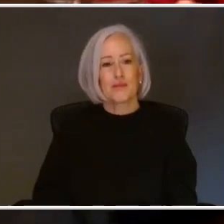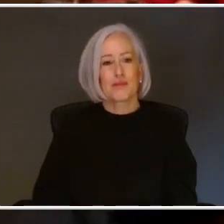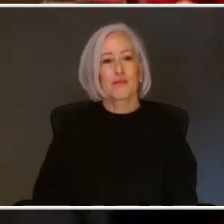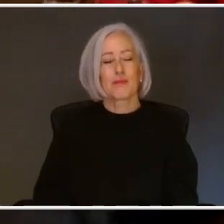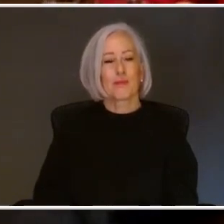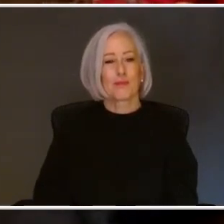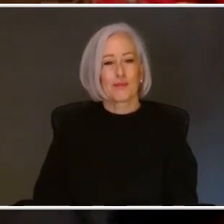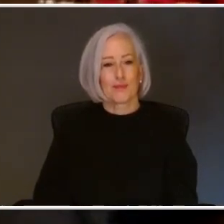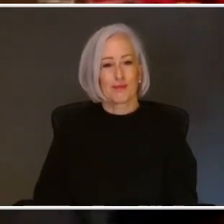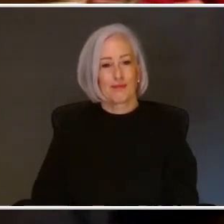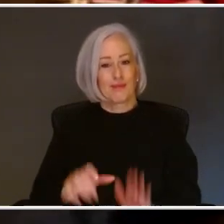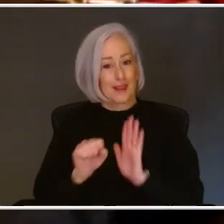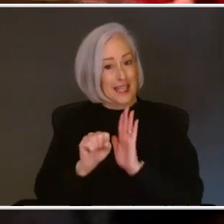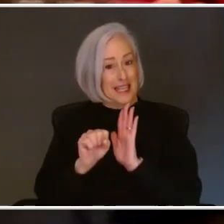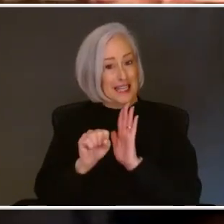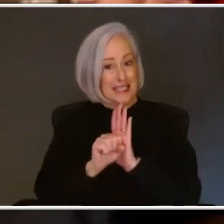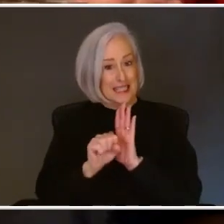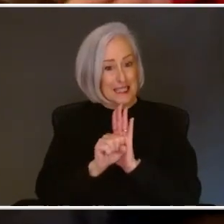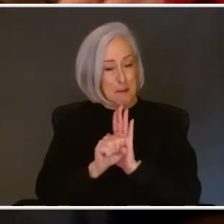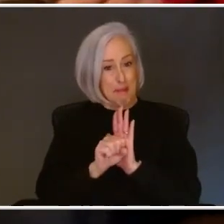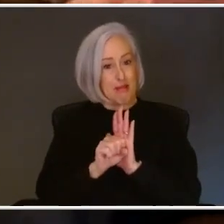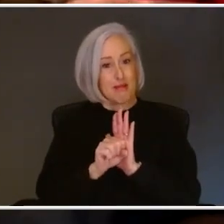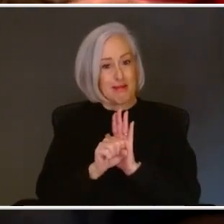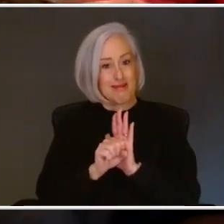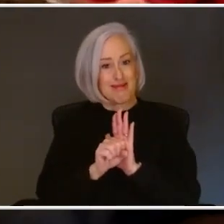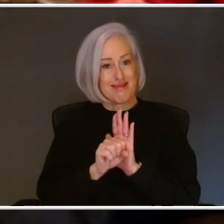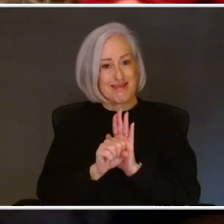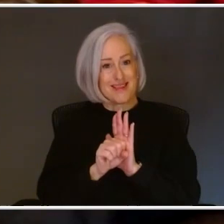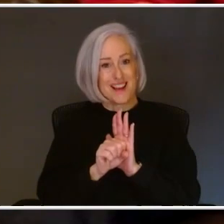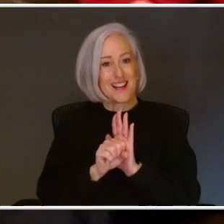It symbolizes I